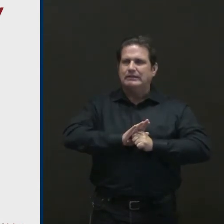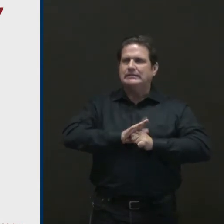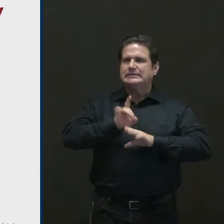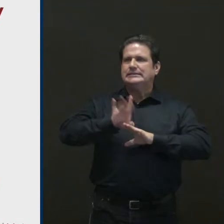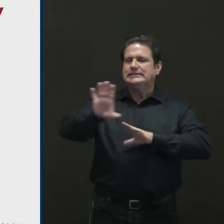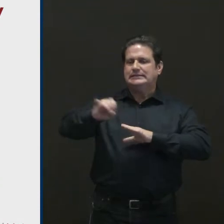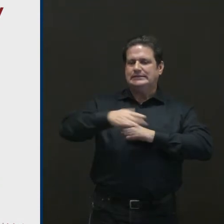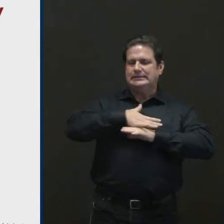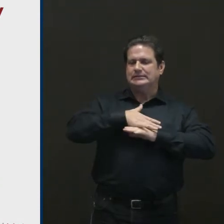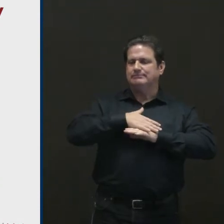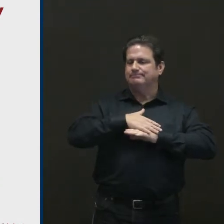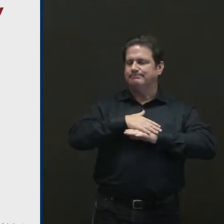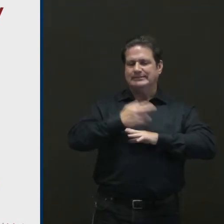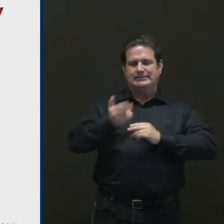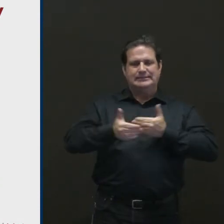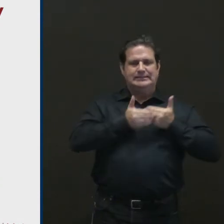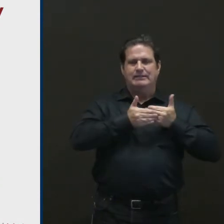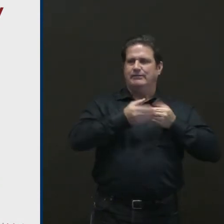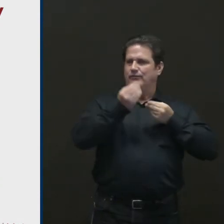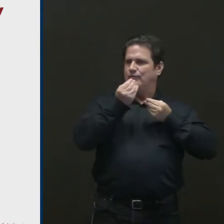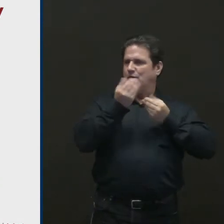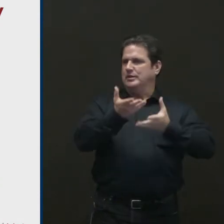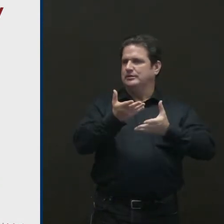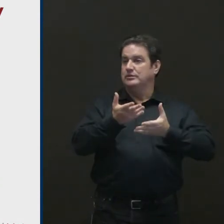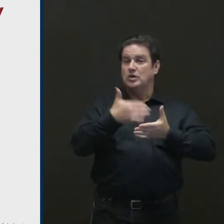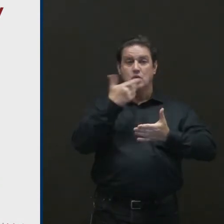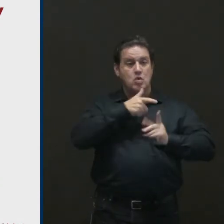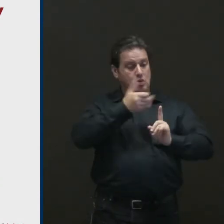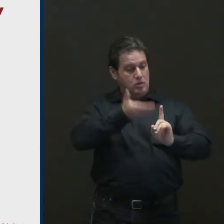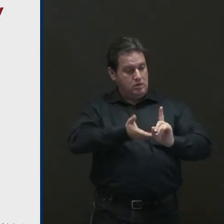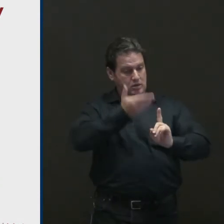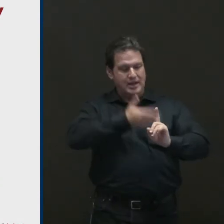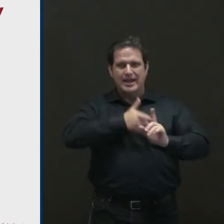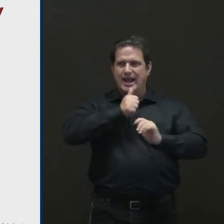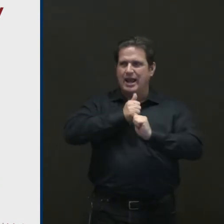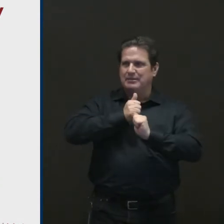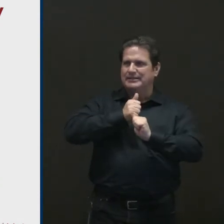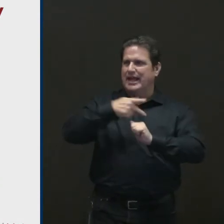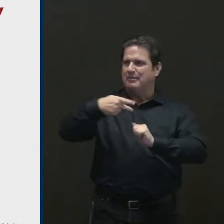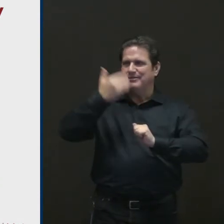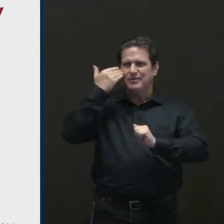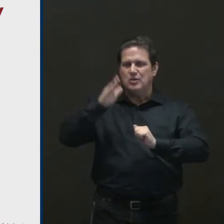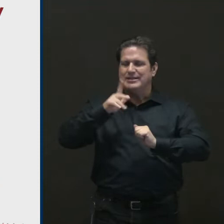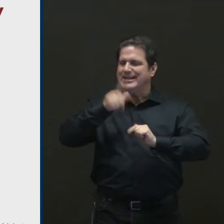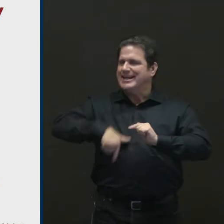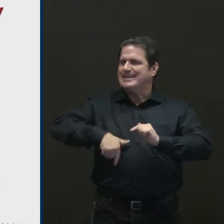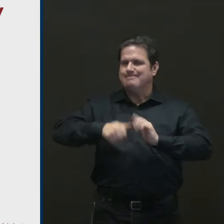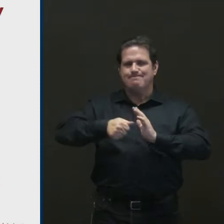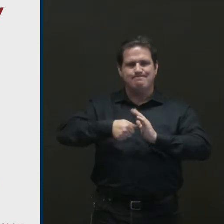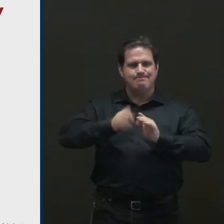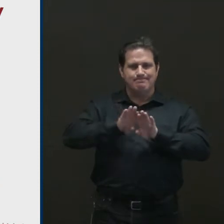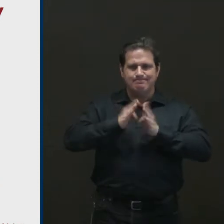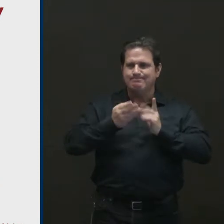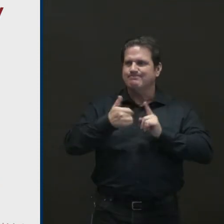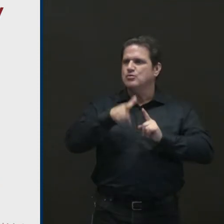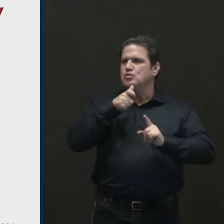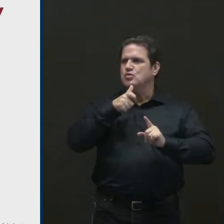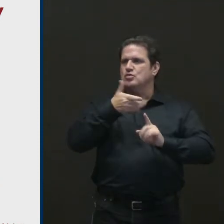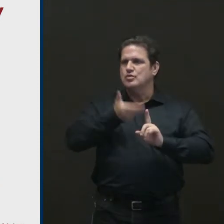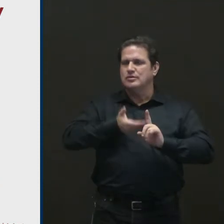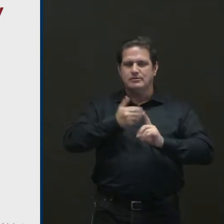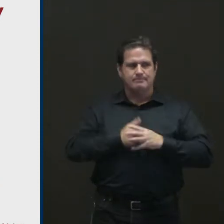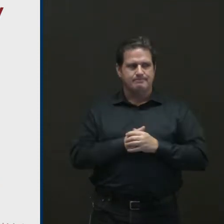to your phone. And so since we do not know who you are and the app does not know who you are, it cannot reveal your identity at any